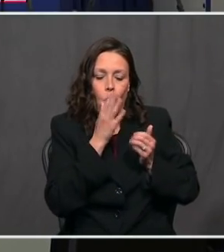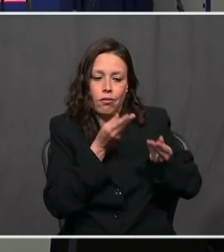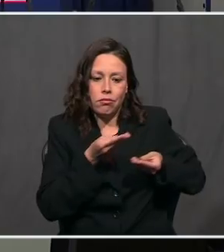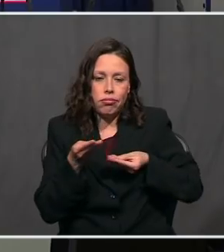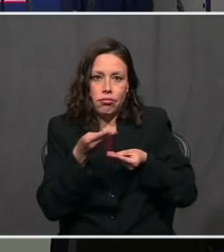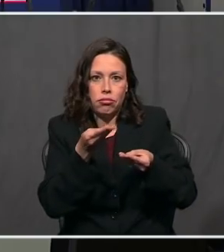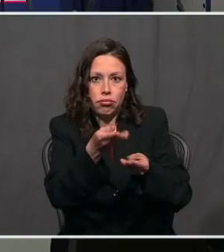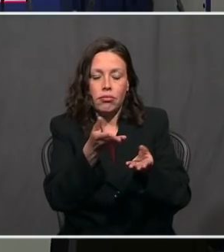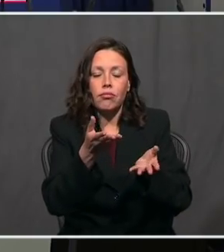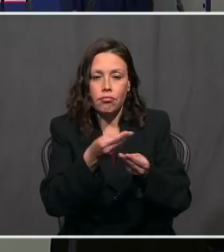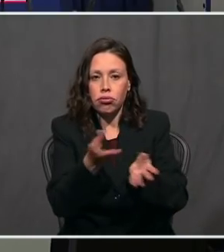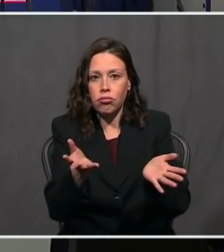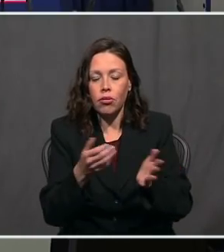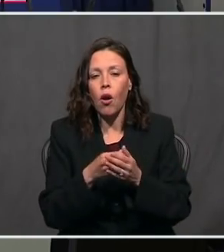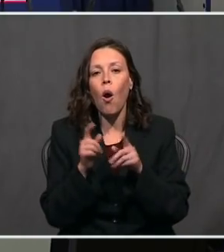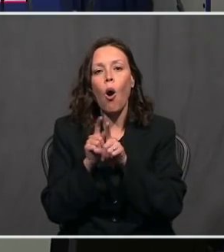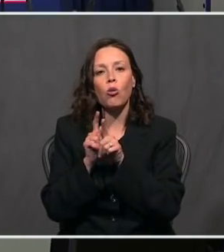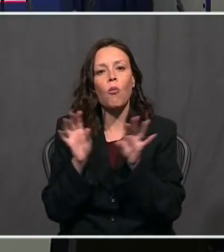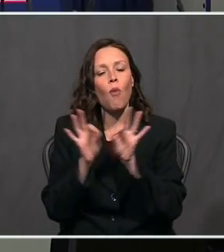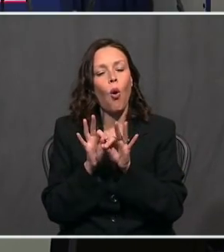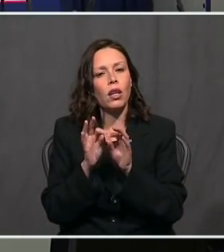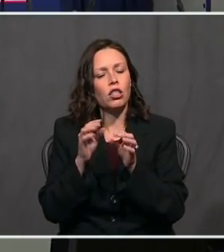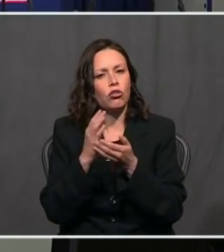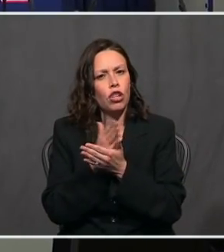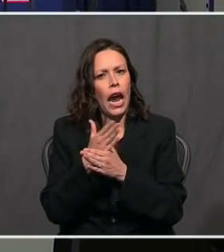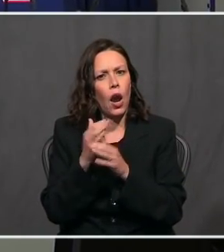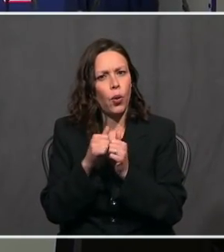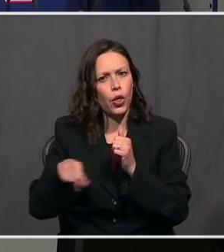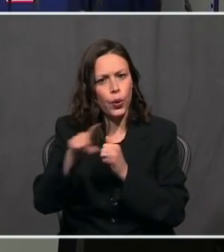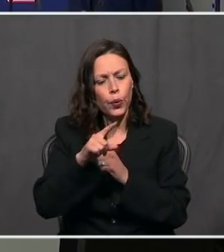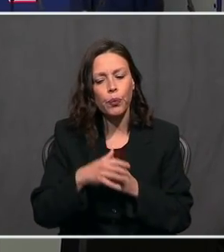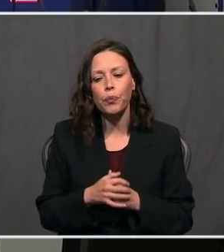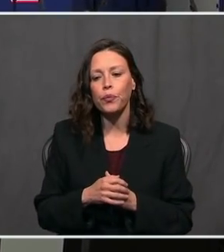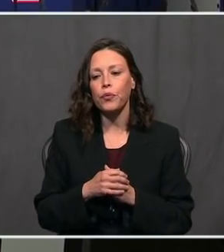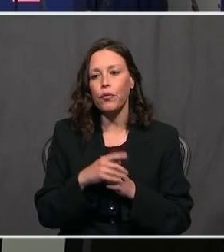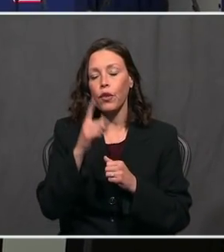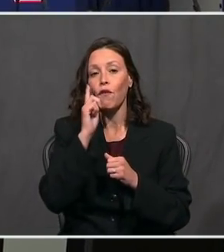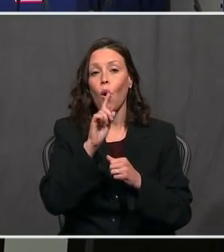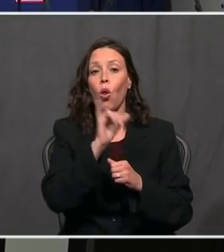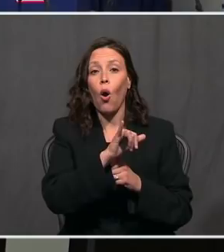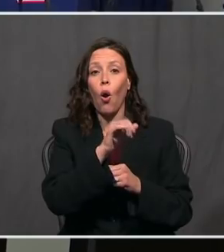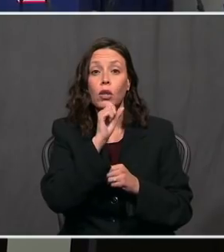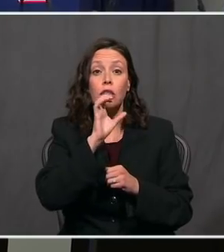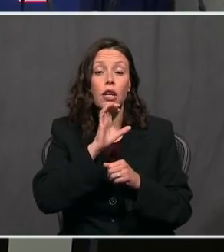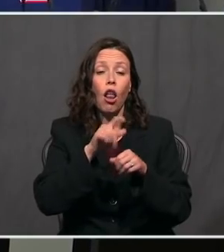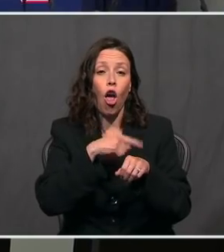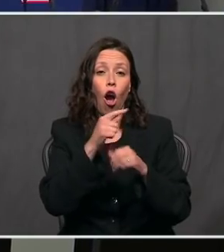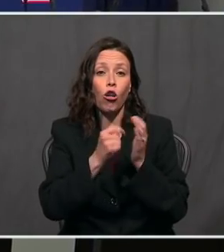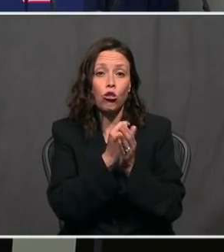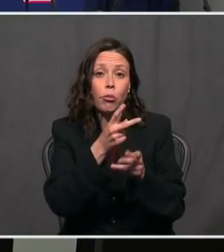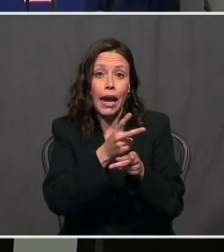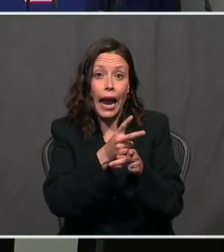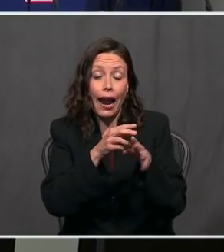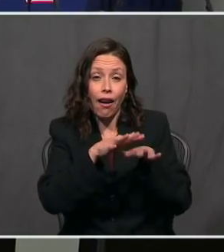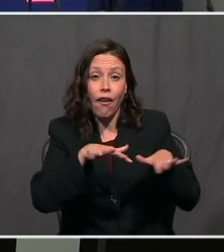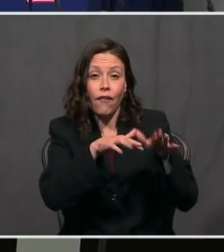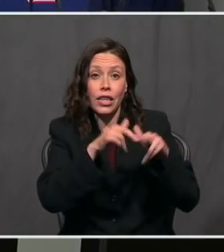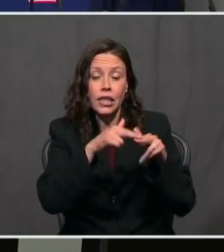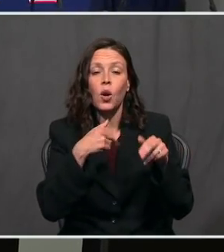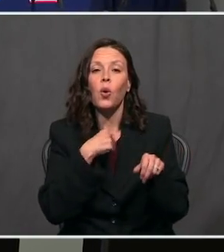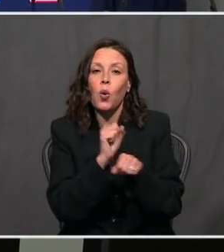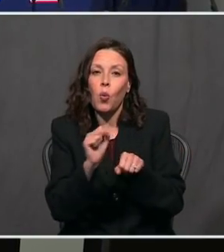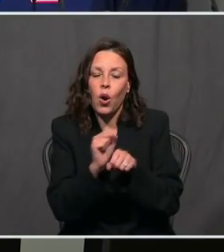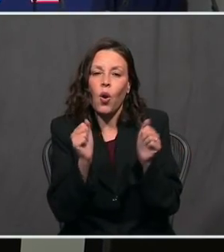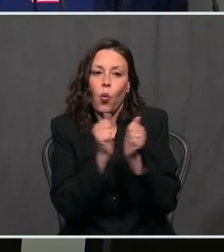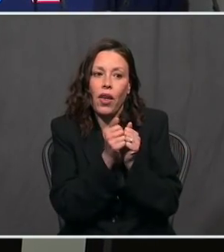well. Important that we kind of shared that with you. When it comes to long-term care facilities, though, we are actually working in